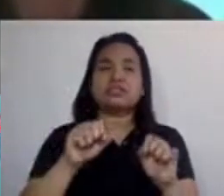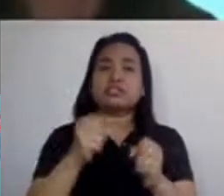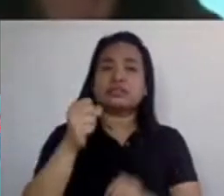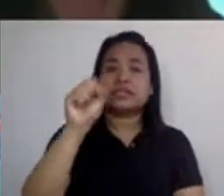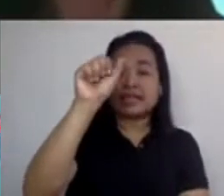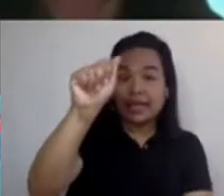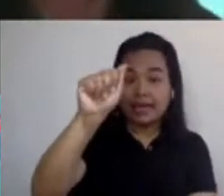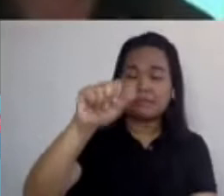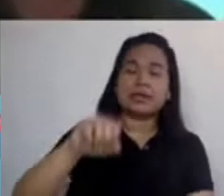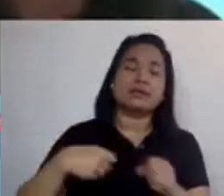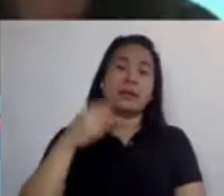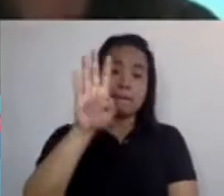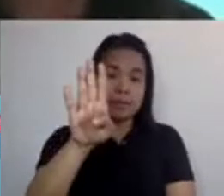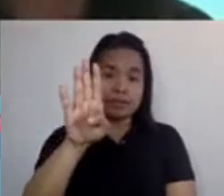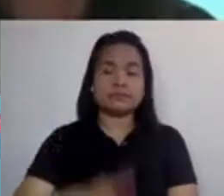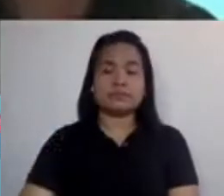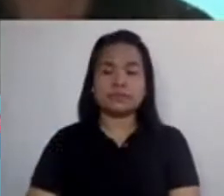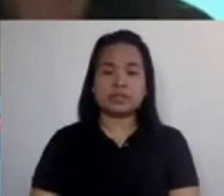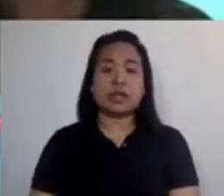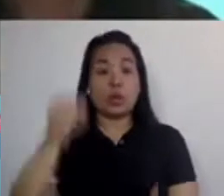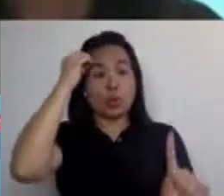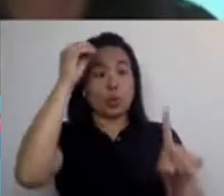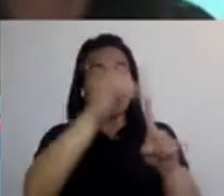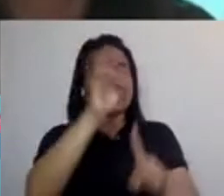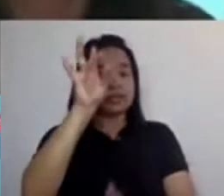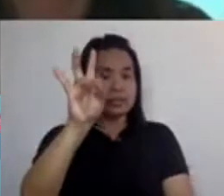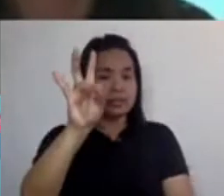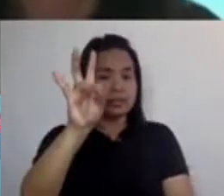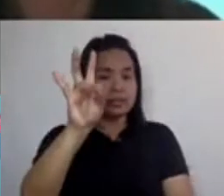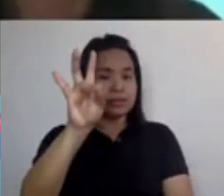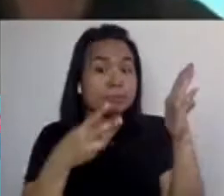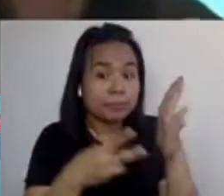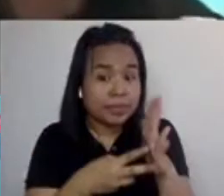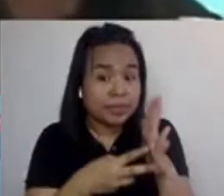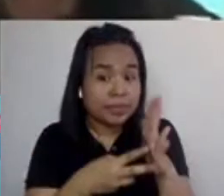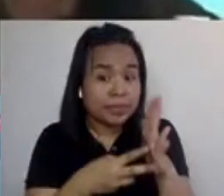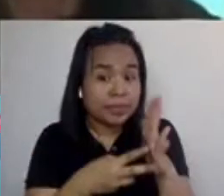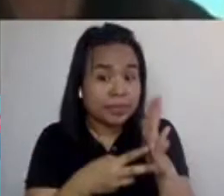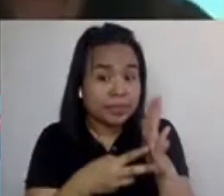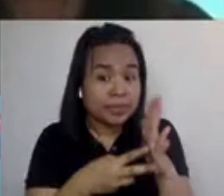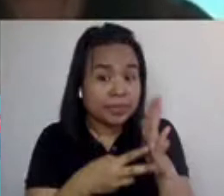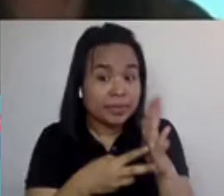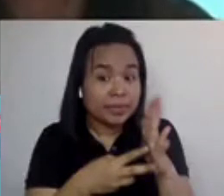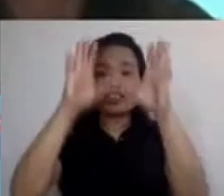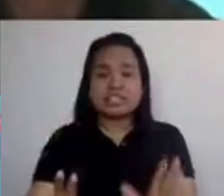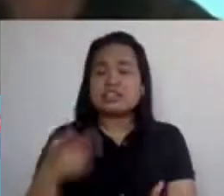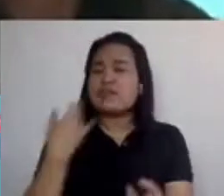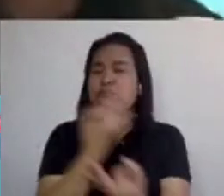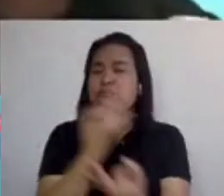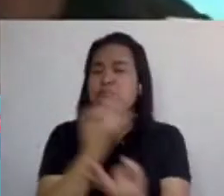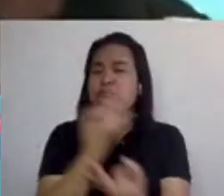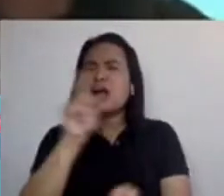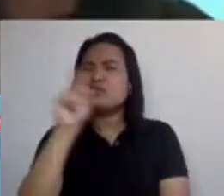for objective number 7. This means that the teacher has the freedom to choose which set of MOV they have to